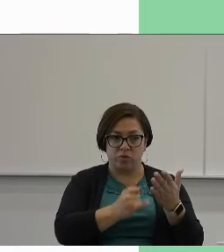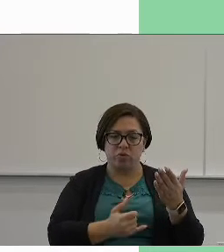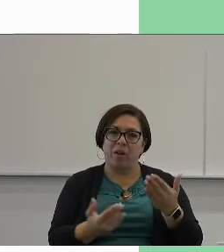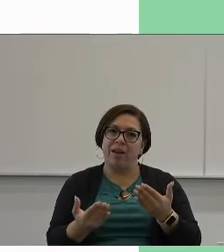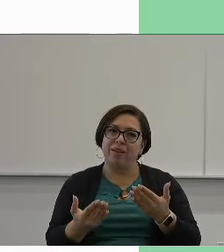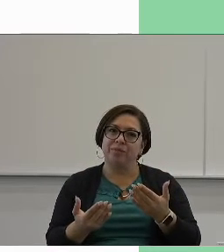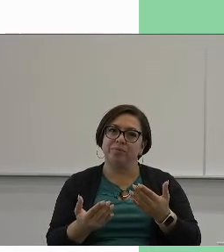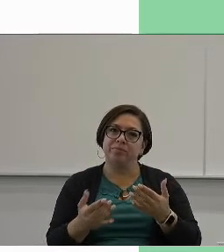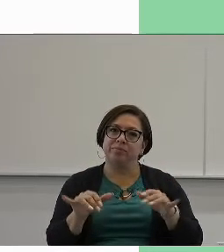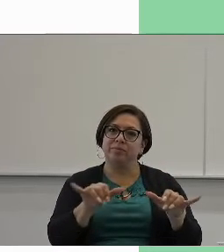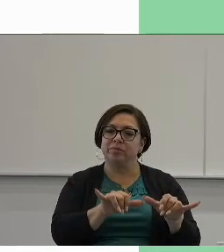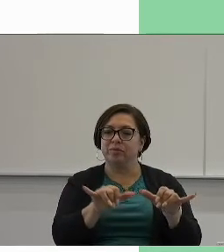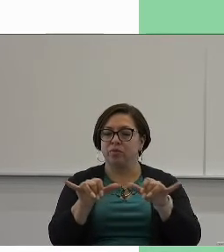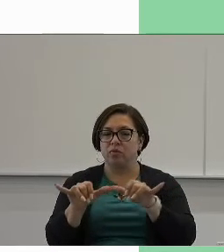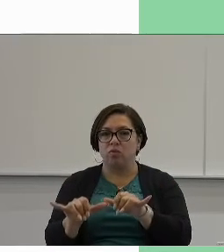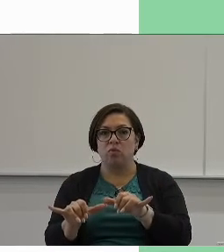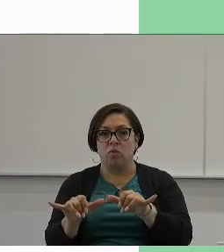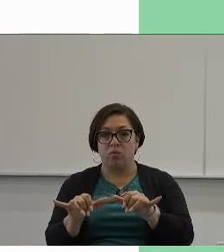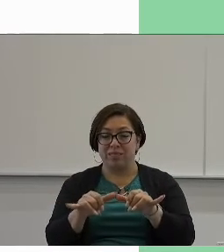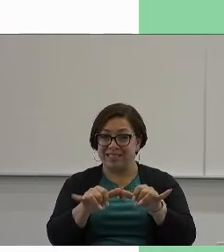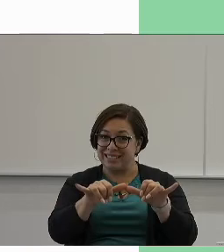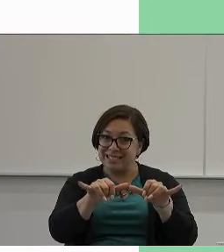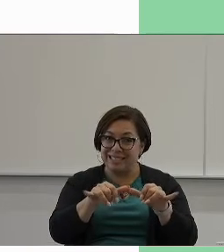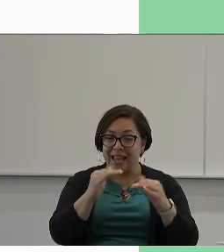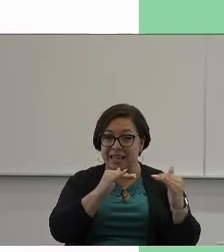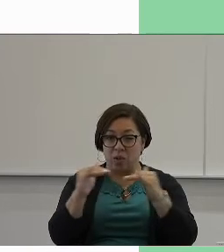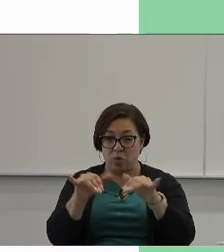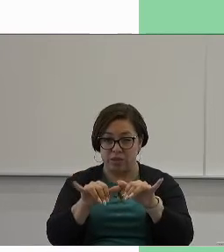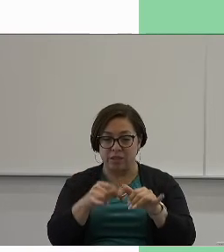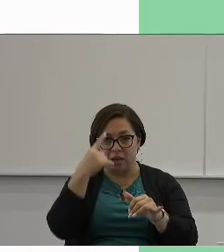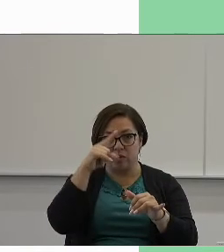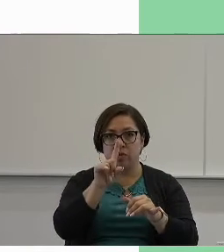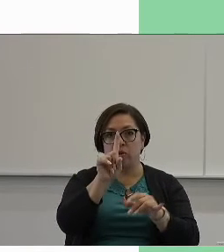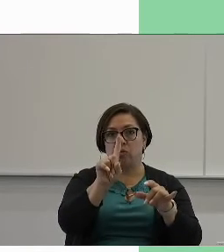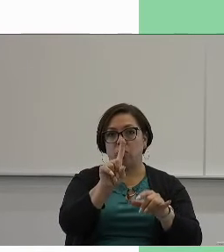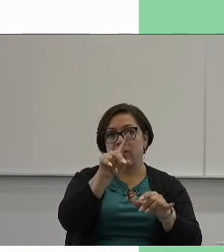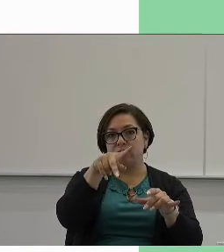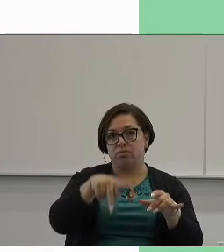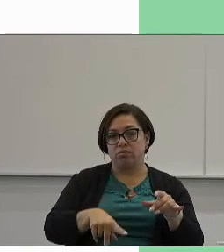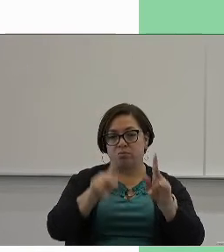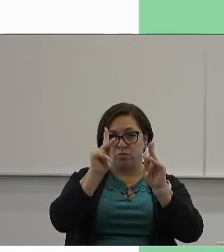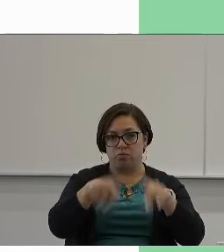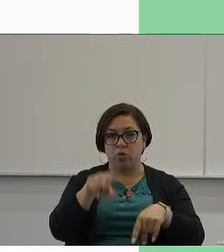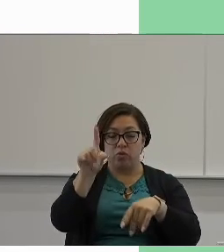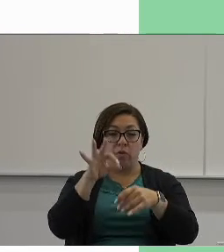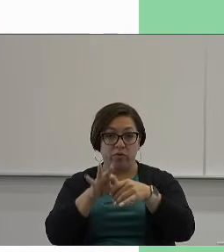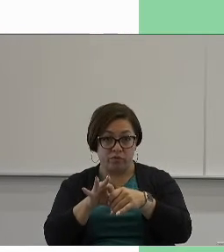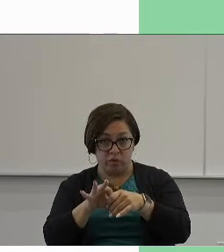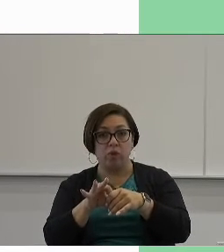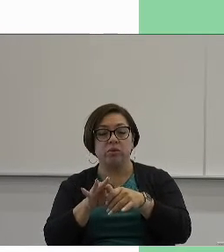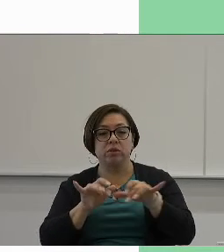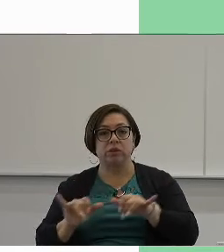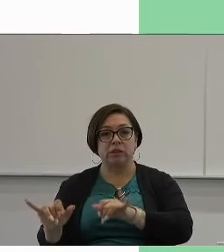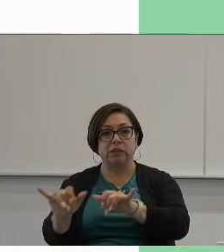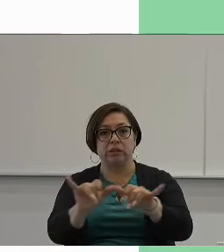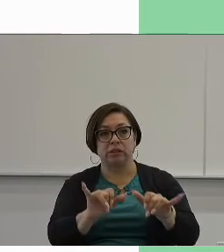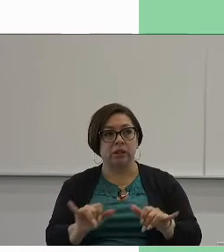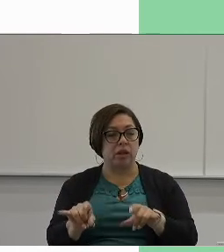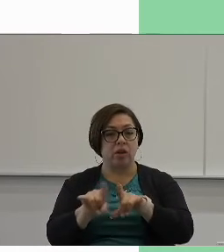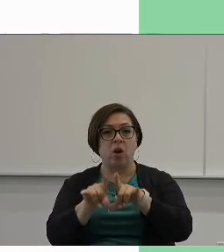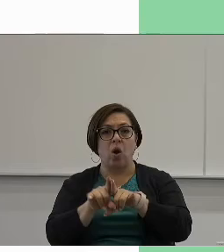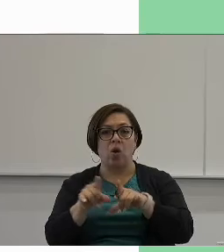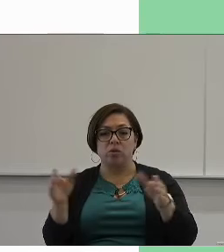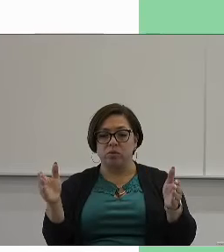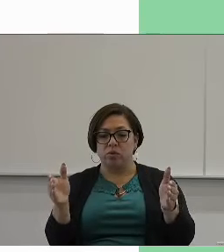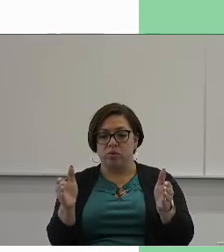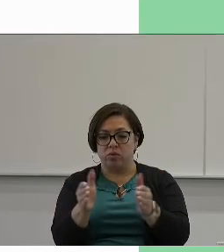size per the one person, one vote requirement. The committee has worked hard to draw districts or make changes that make districts compact and keep